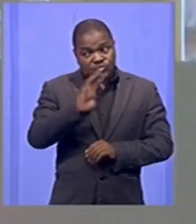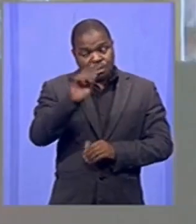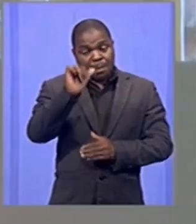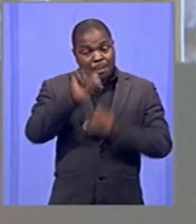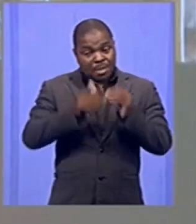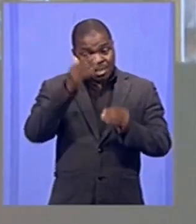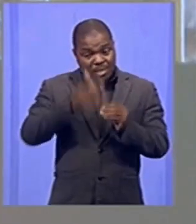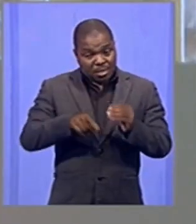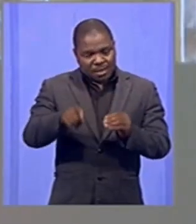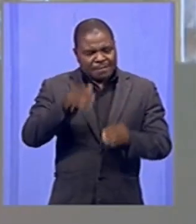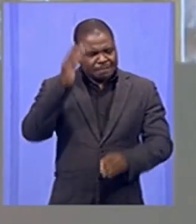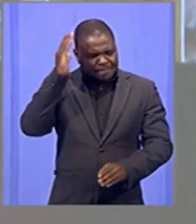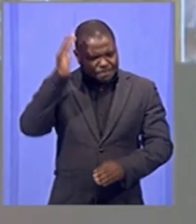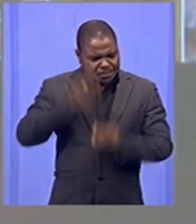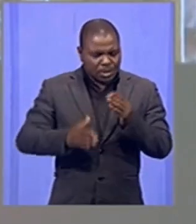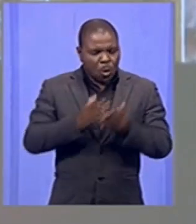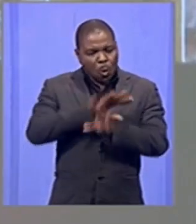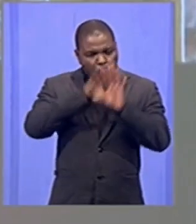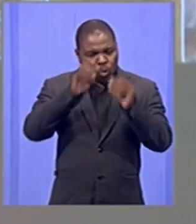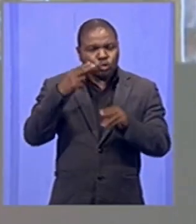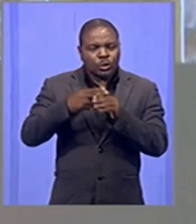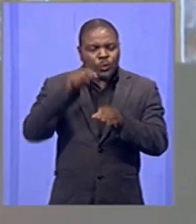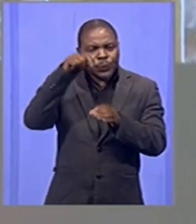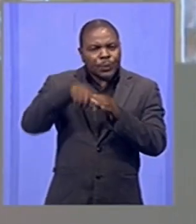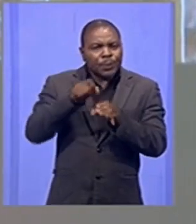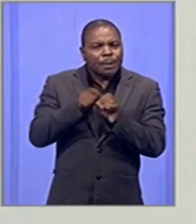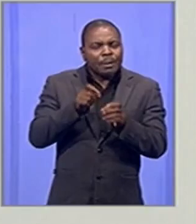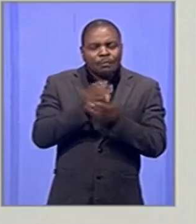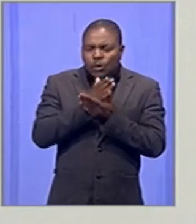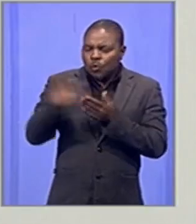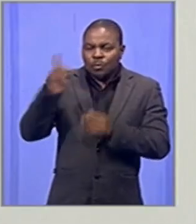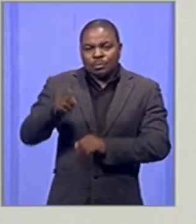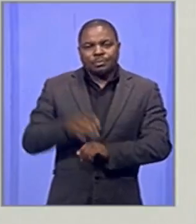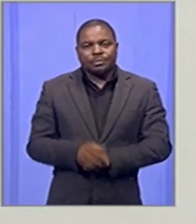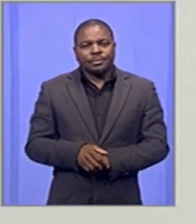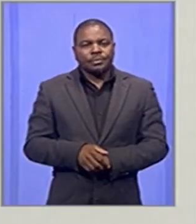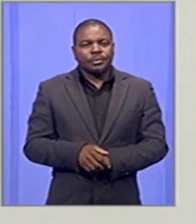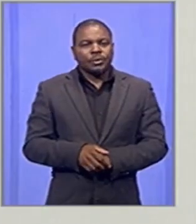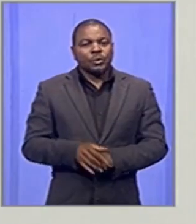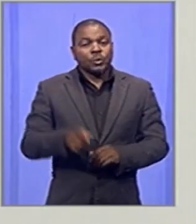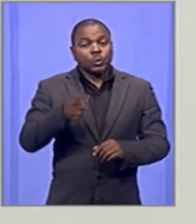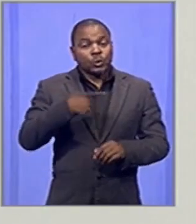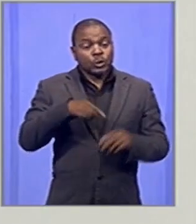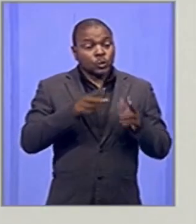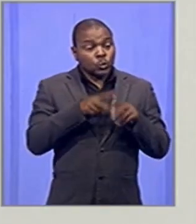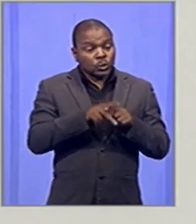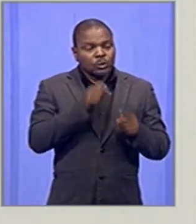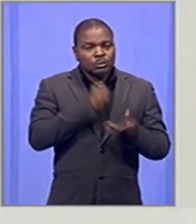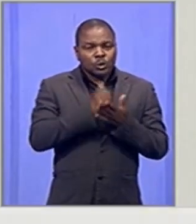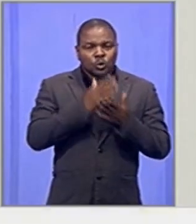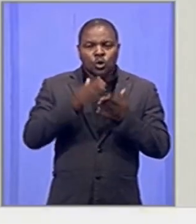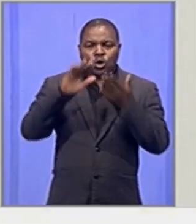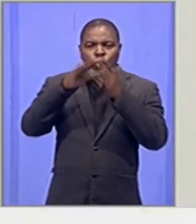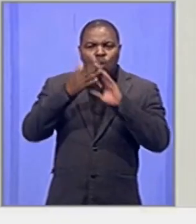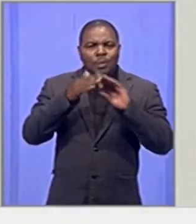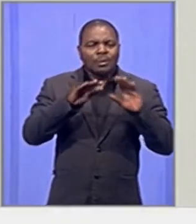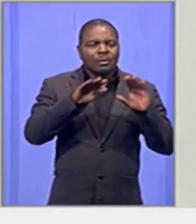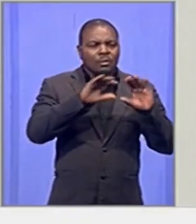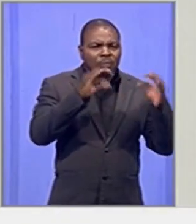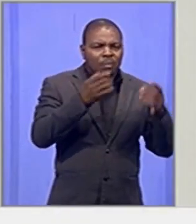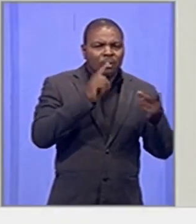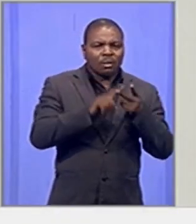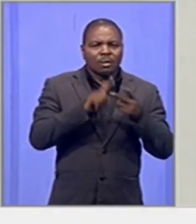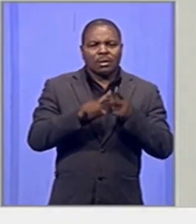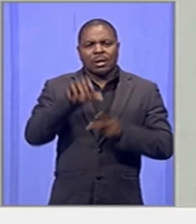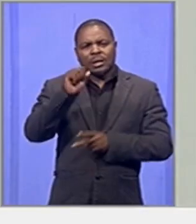ena ho fedisa matlwana a mekoti. Something great about this tool is that it will empower civil society and